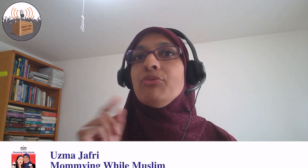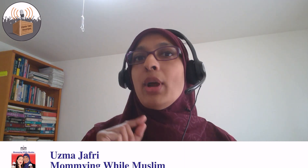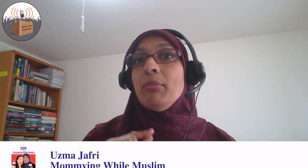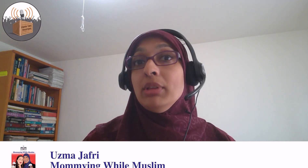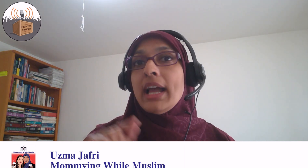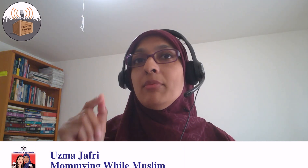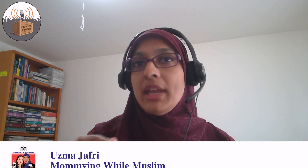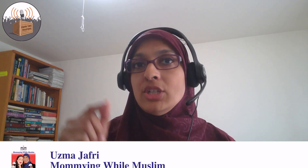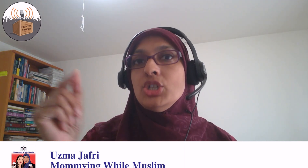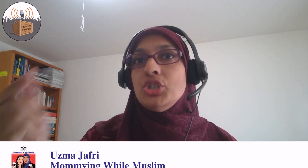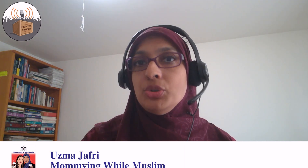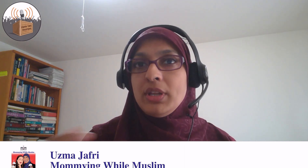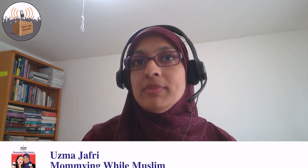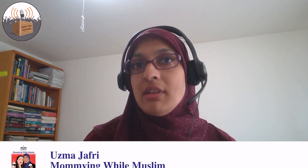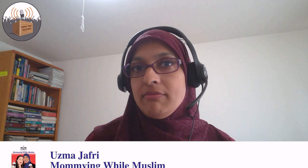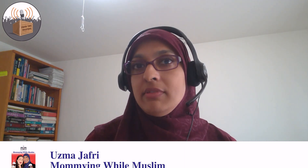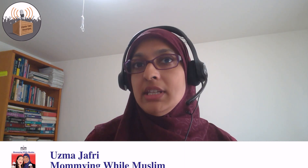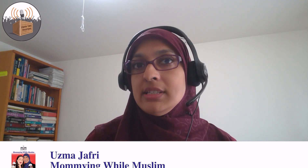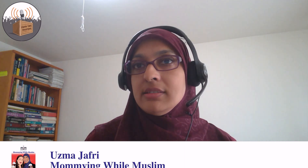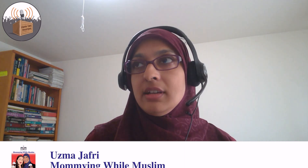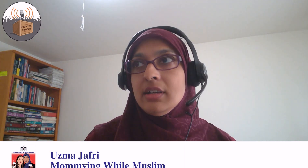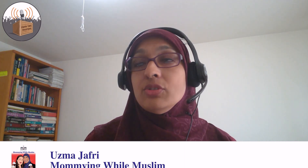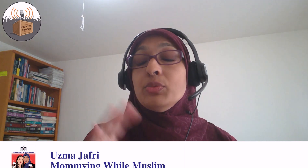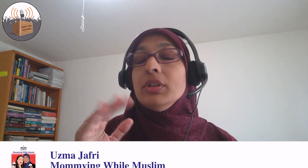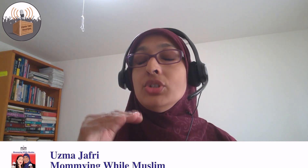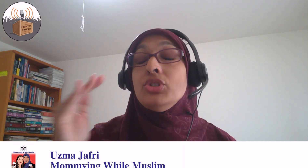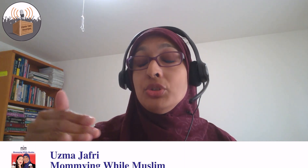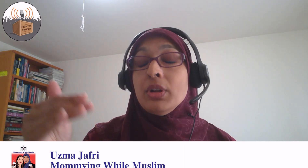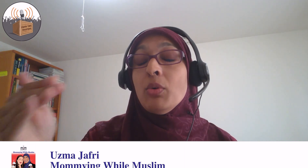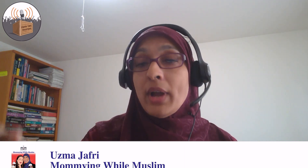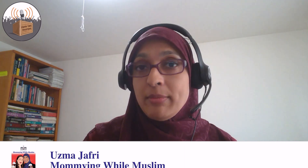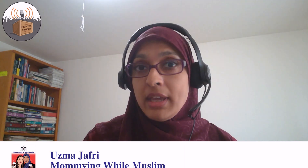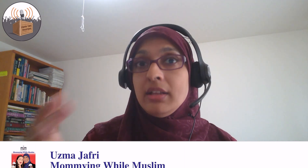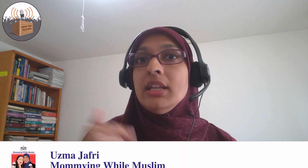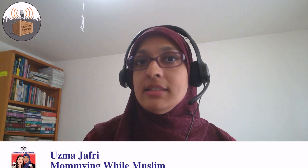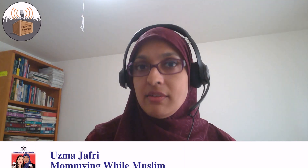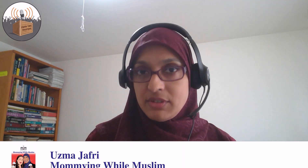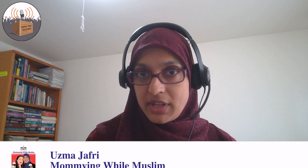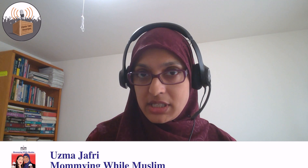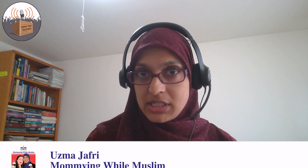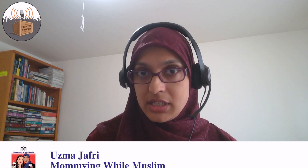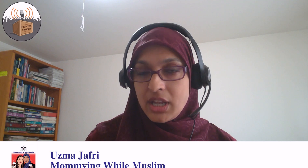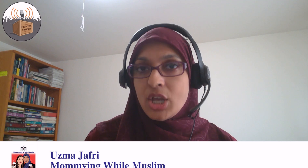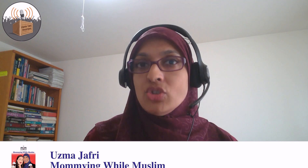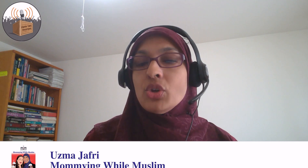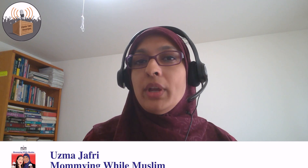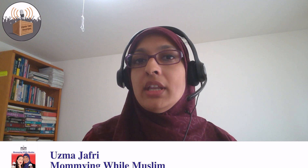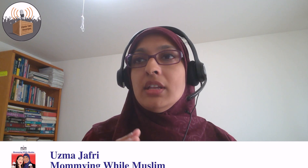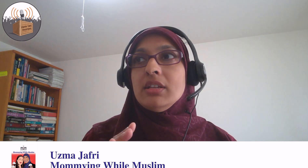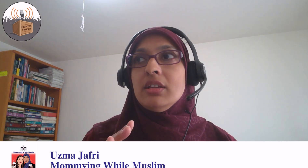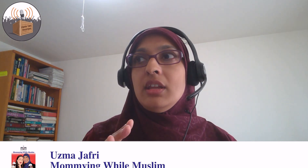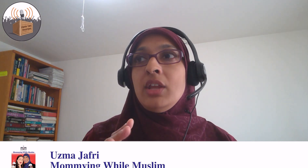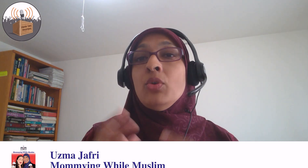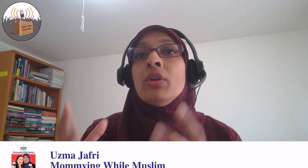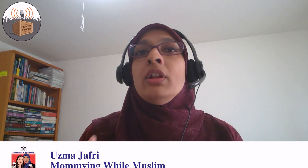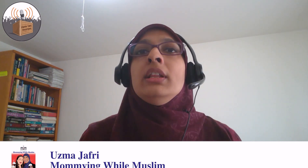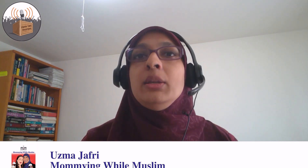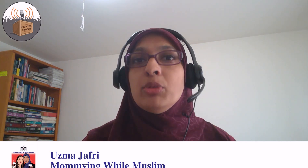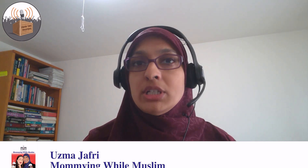okay for a black man to shoot himself, to shoot a white man in self-defense. So it